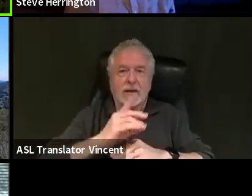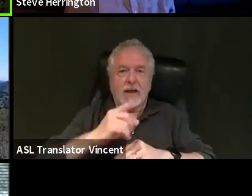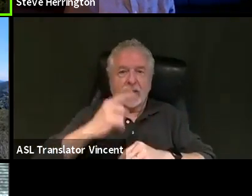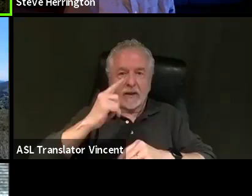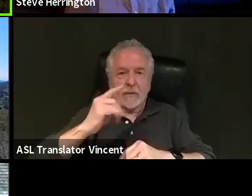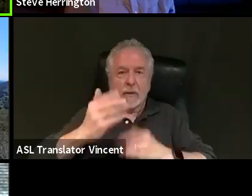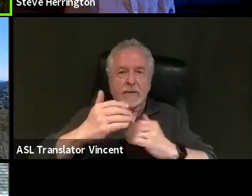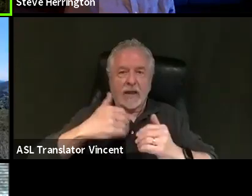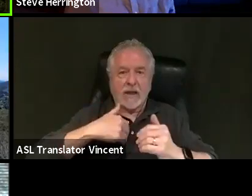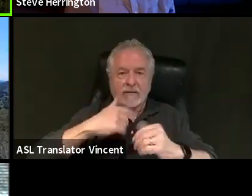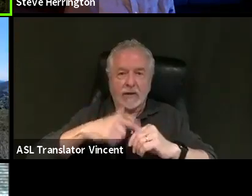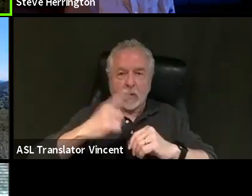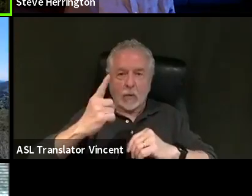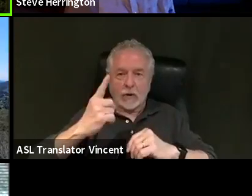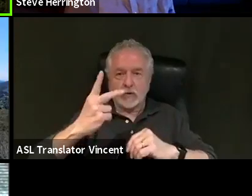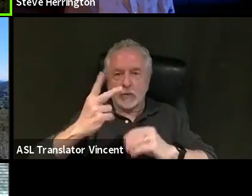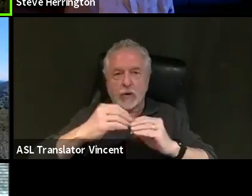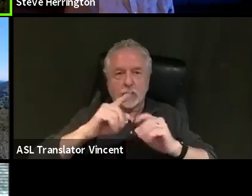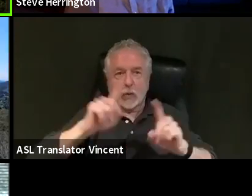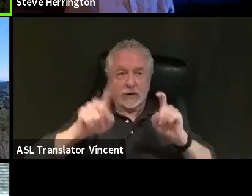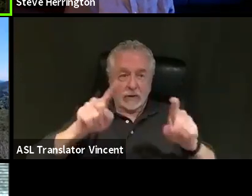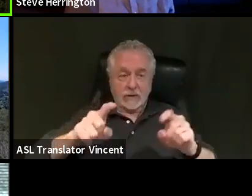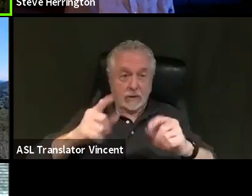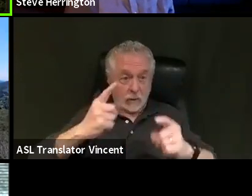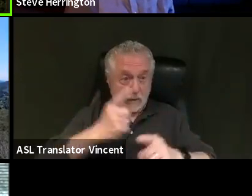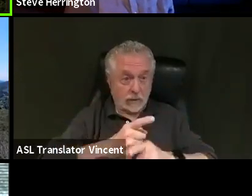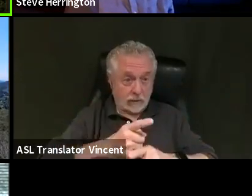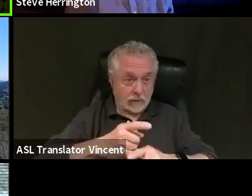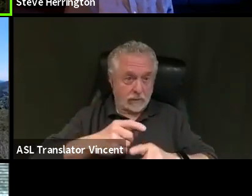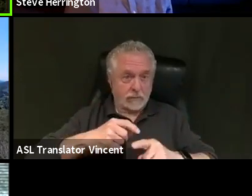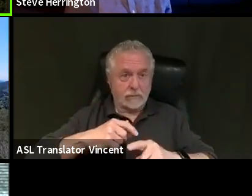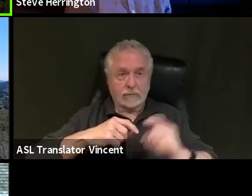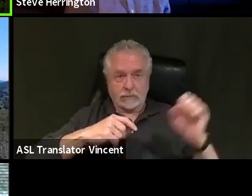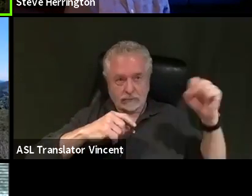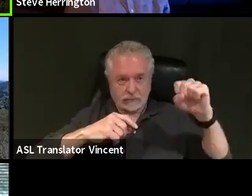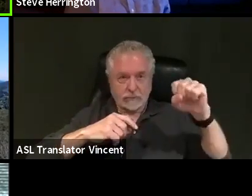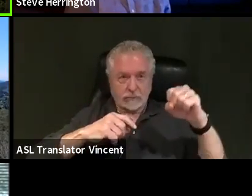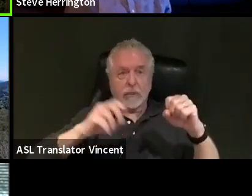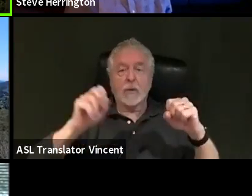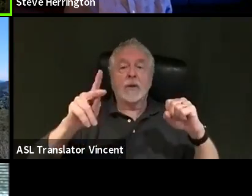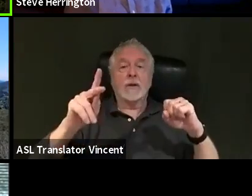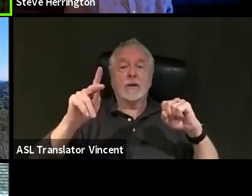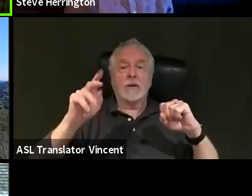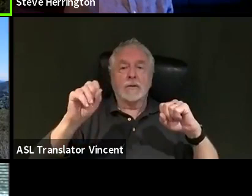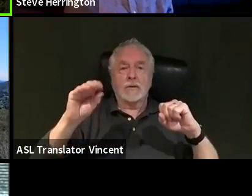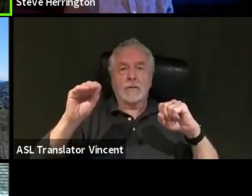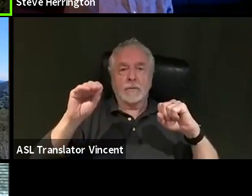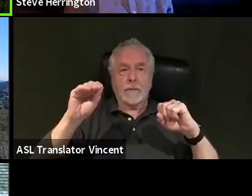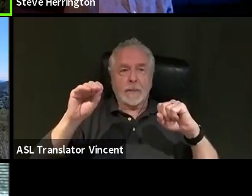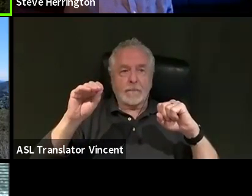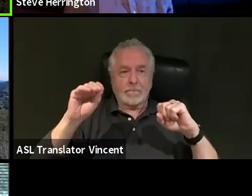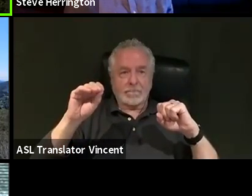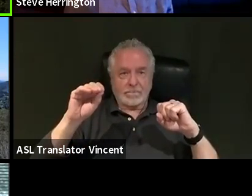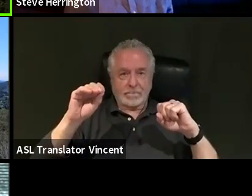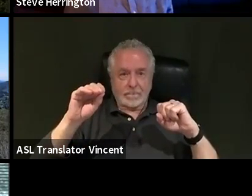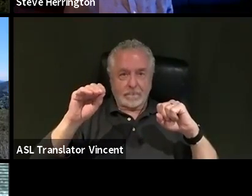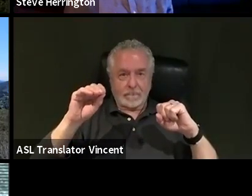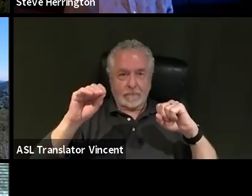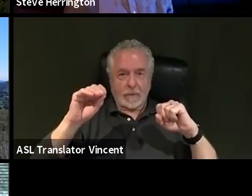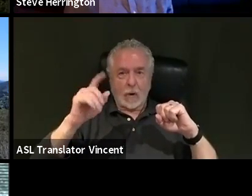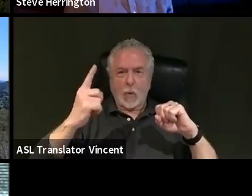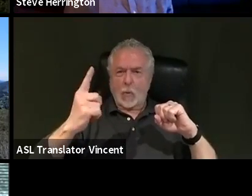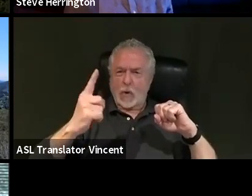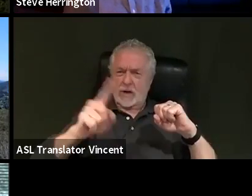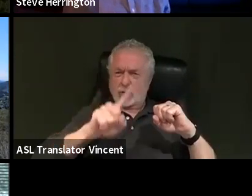think we probably have time for one or two more questions. Is that right, Paul? All right. So, Yeah, that'd be good. okay, so